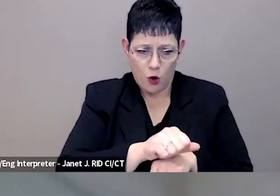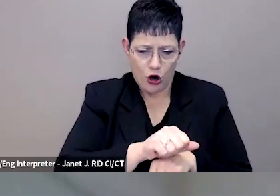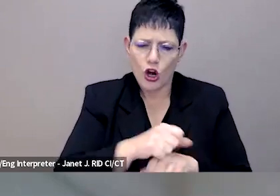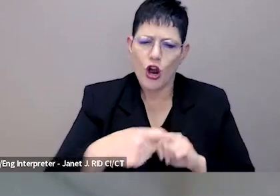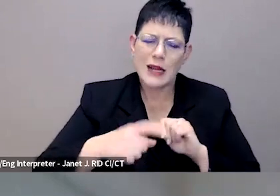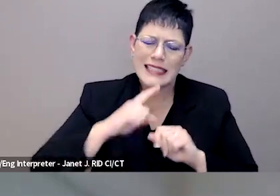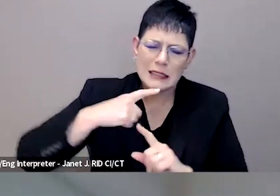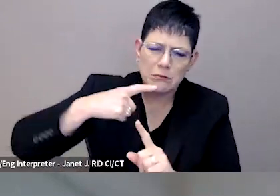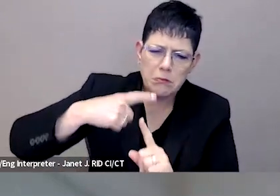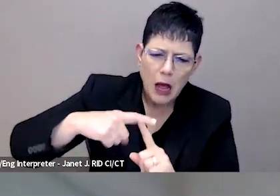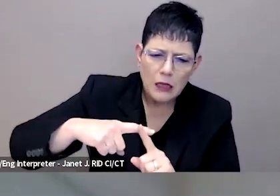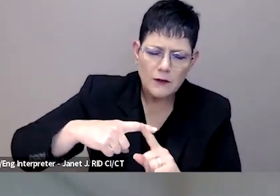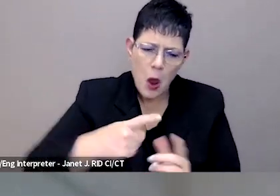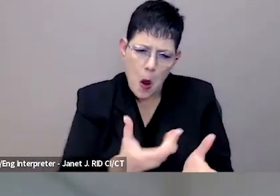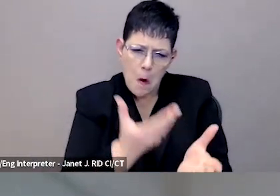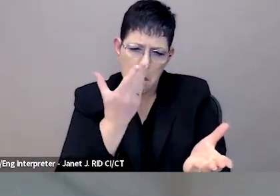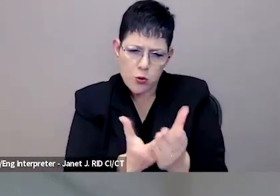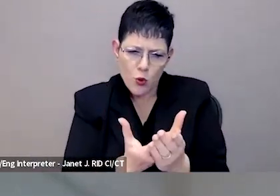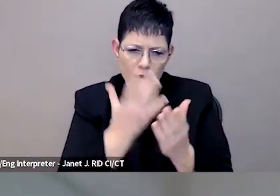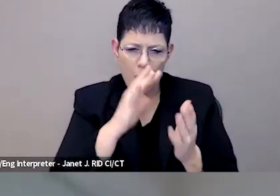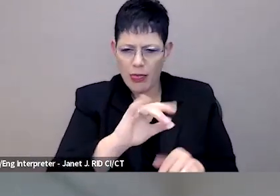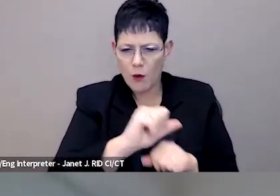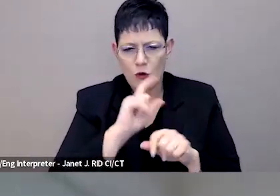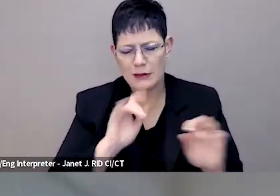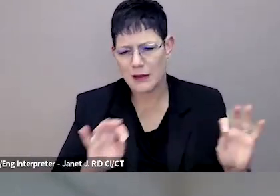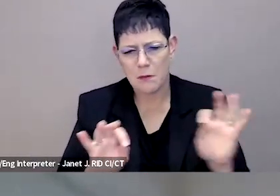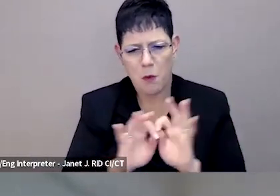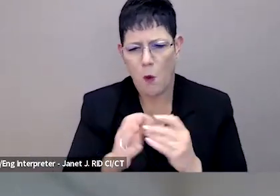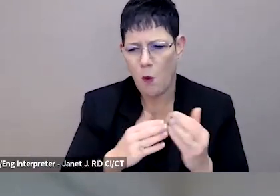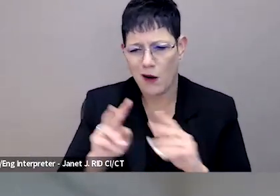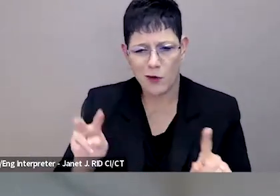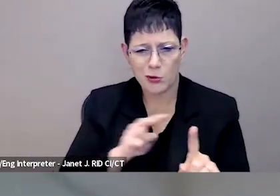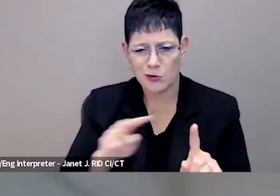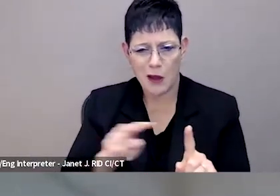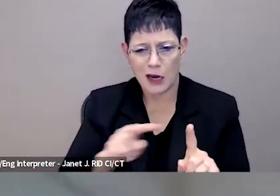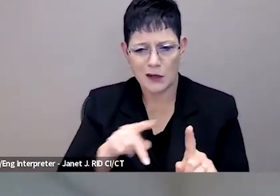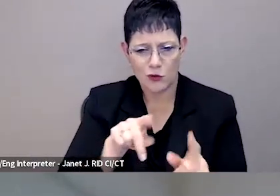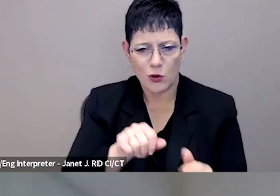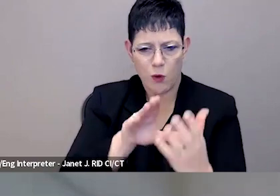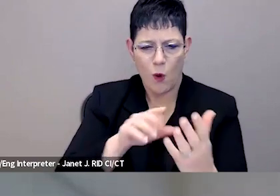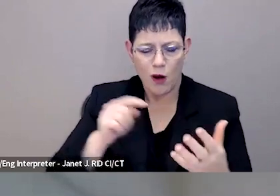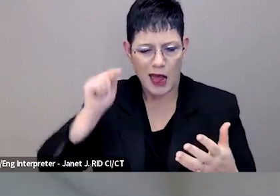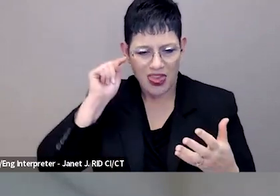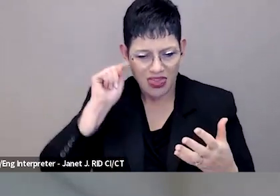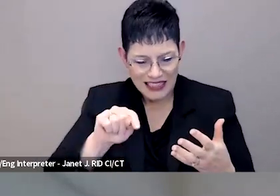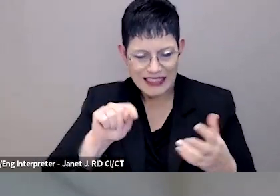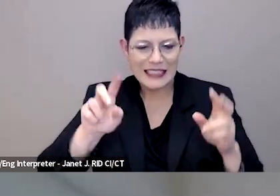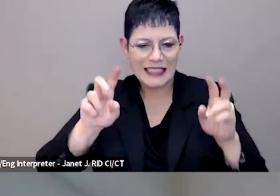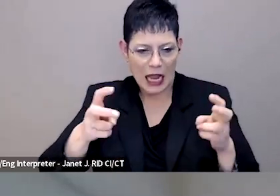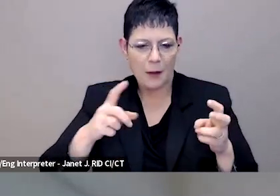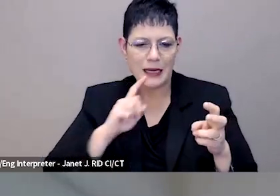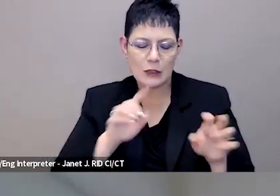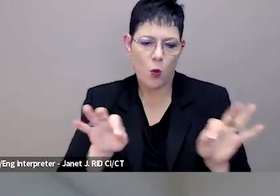show that this matters from whatever perspective you're approaching it. This is a worthwhile